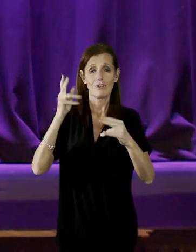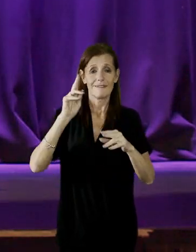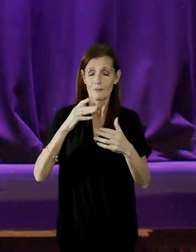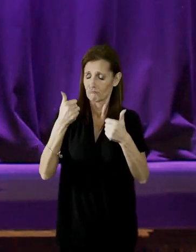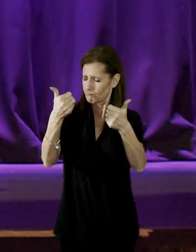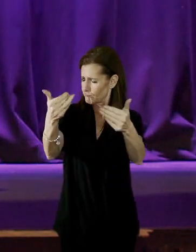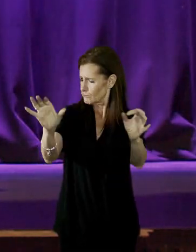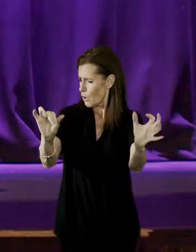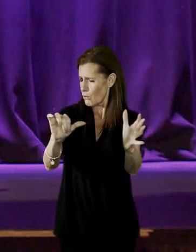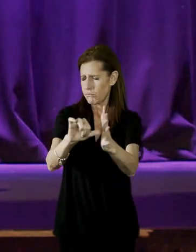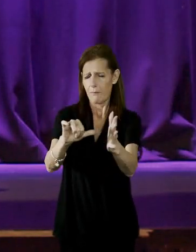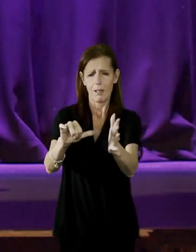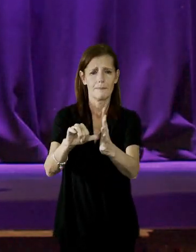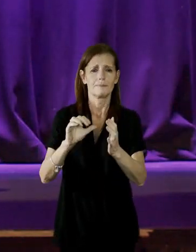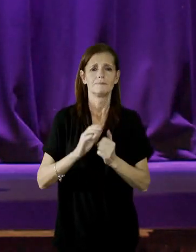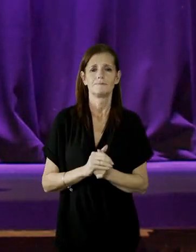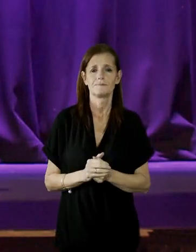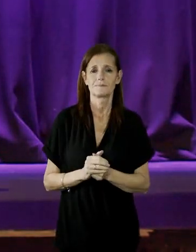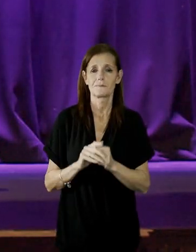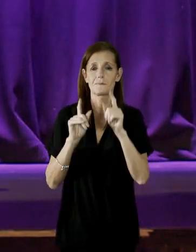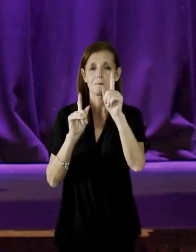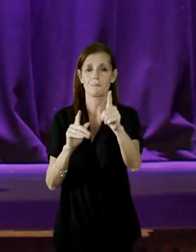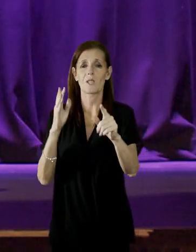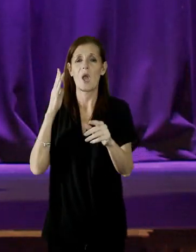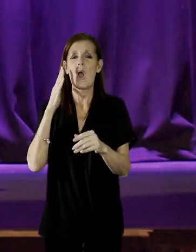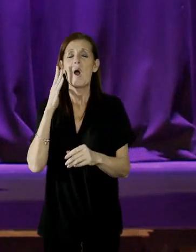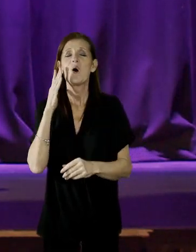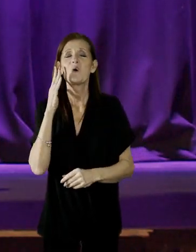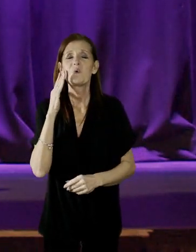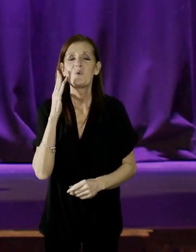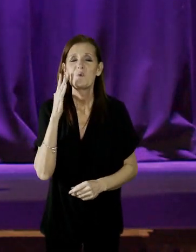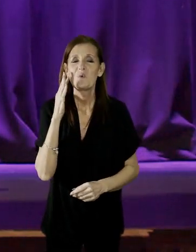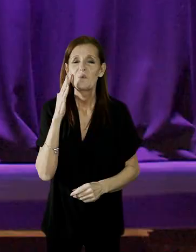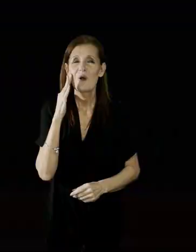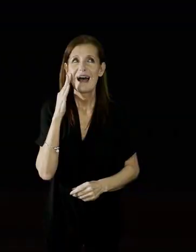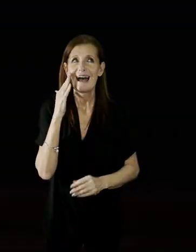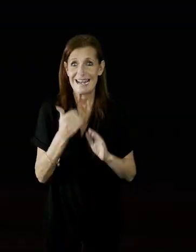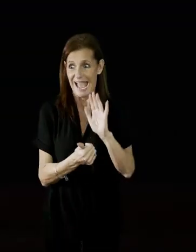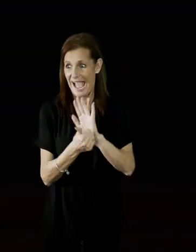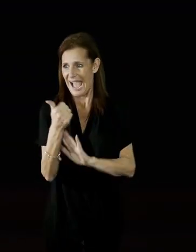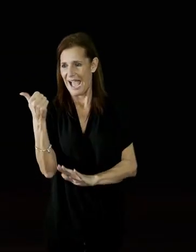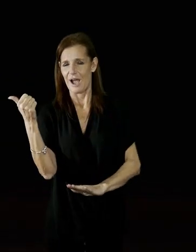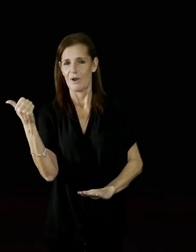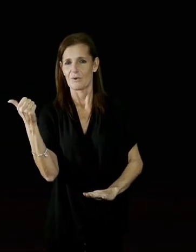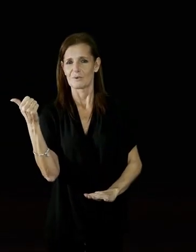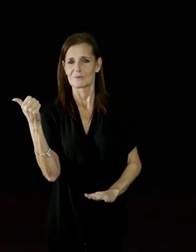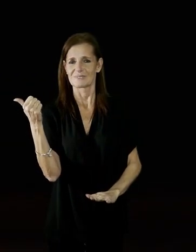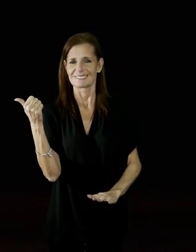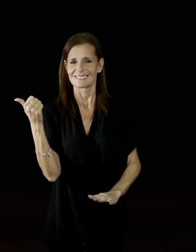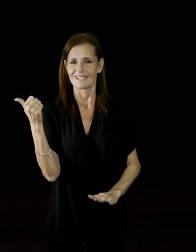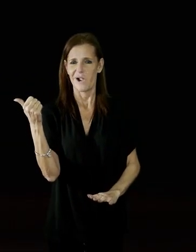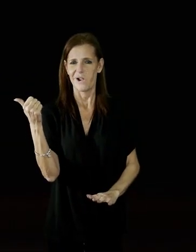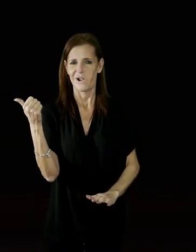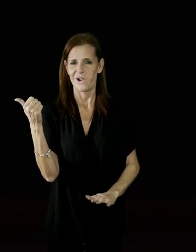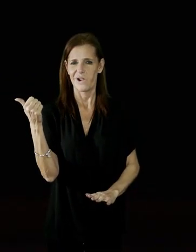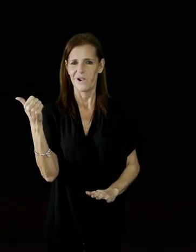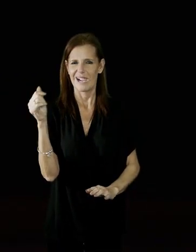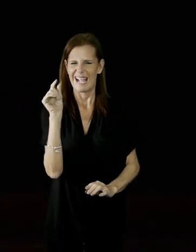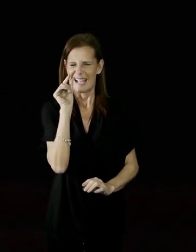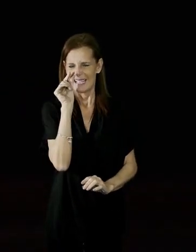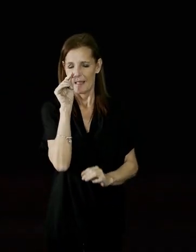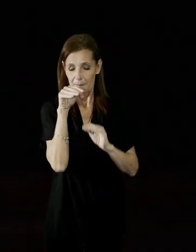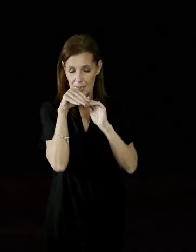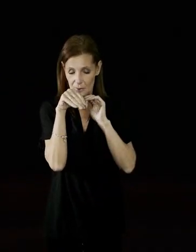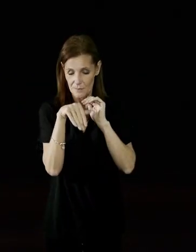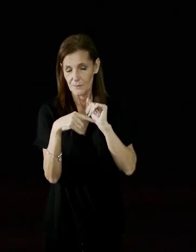whatsoever, right? And as they were going out of Stratford Station, this is where the story goes a bit downhill,